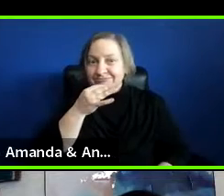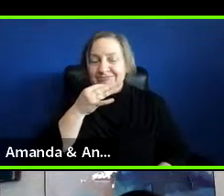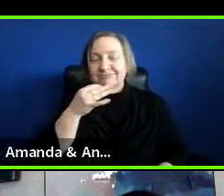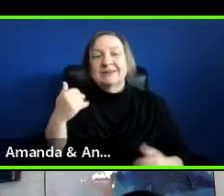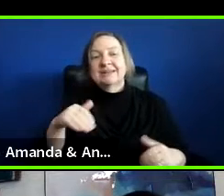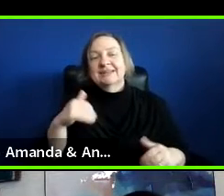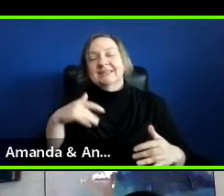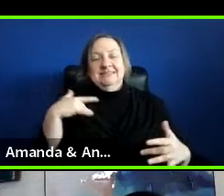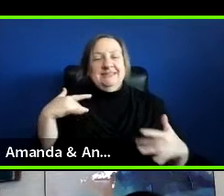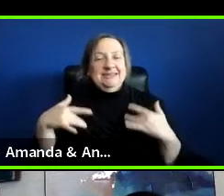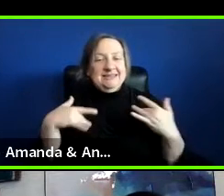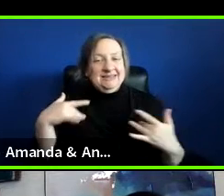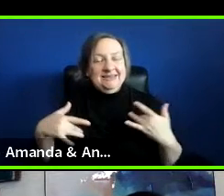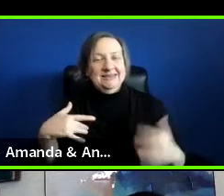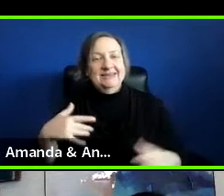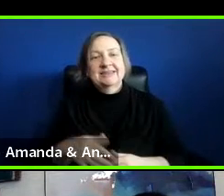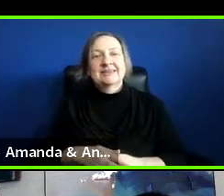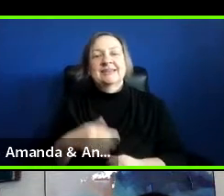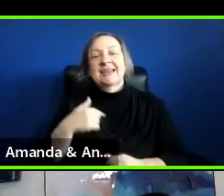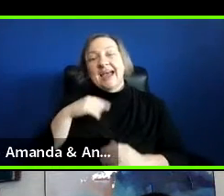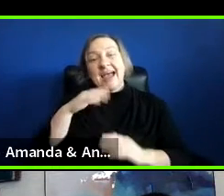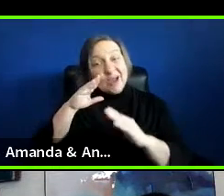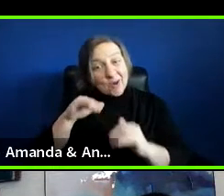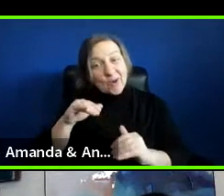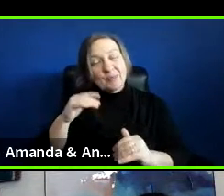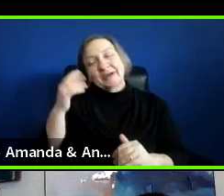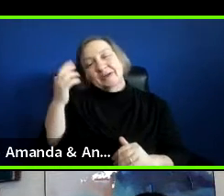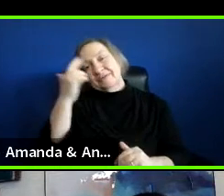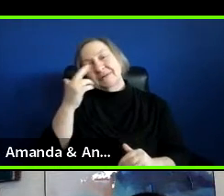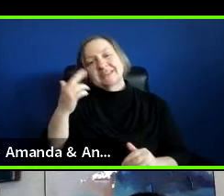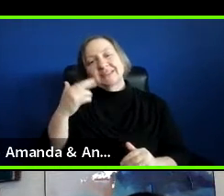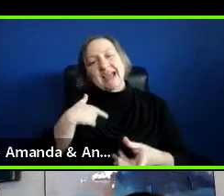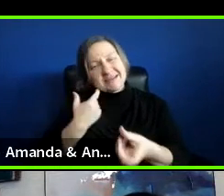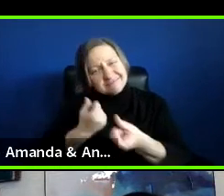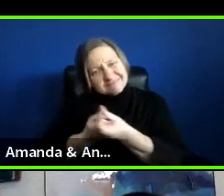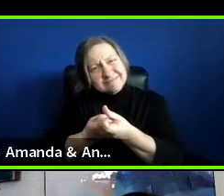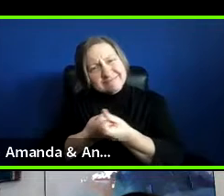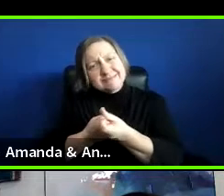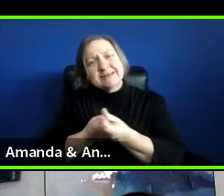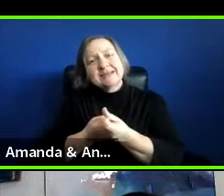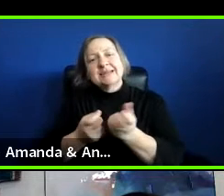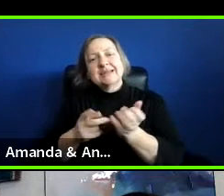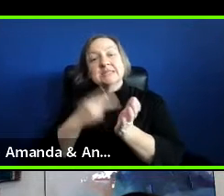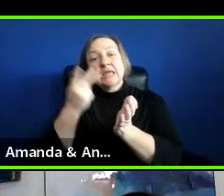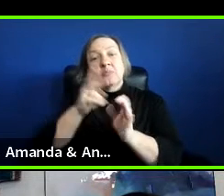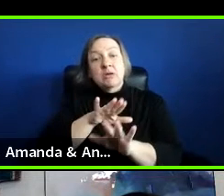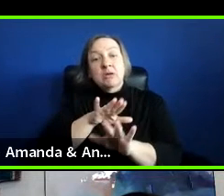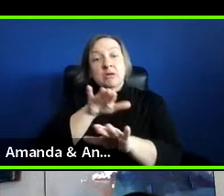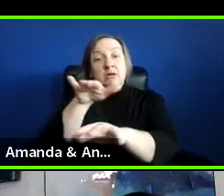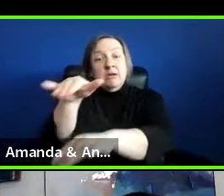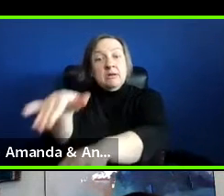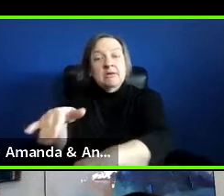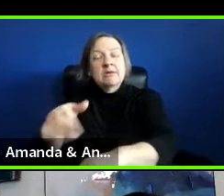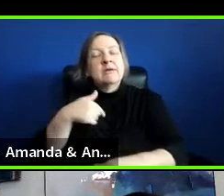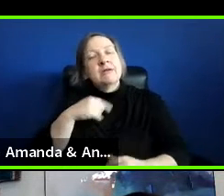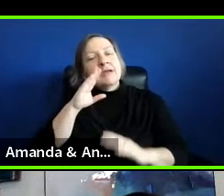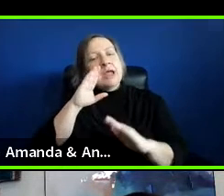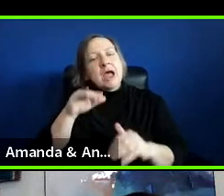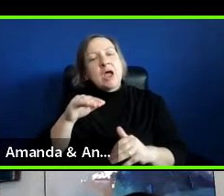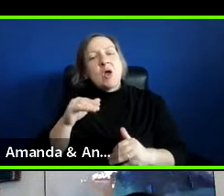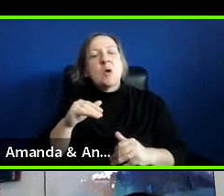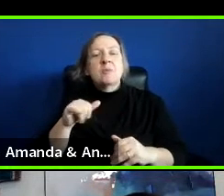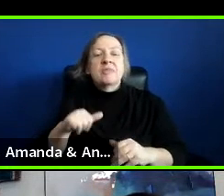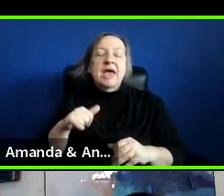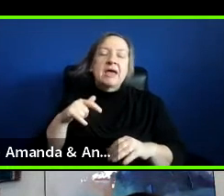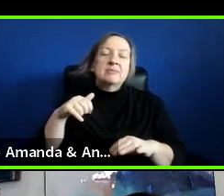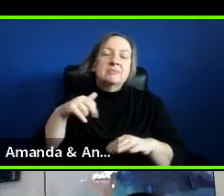so exciting. What I was hoping for, and the reason why I was such an advocate for the double deck, is I was hoping that the pedestrian